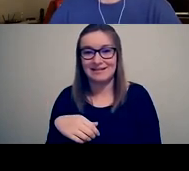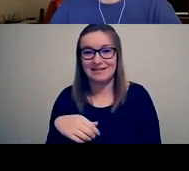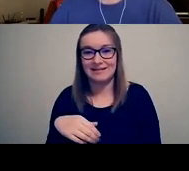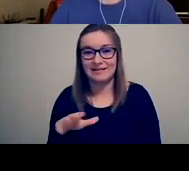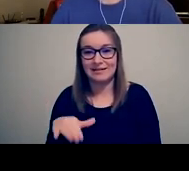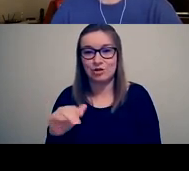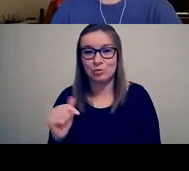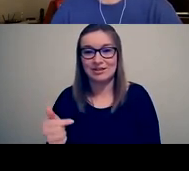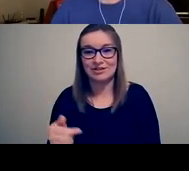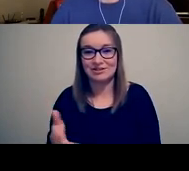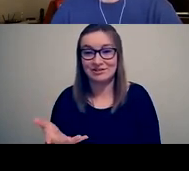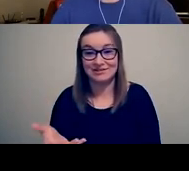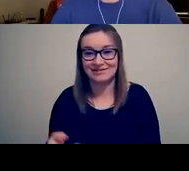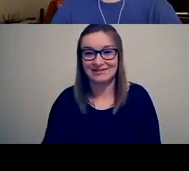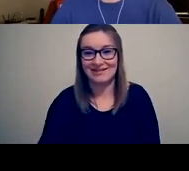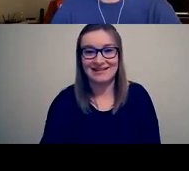Search tabs button menu.